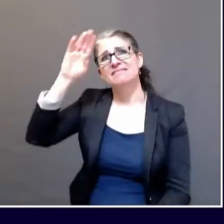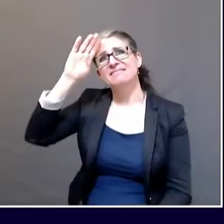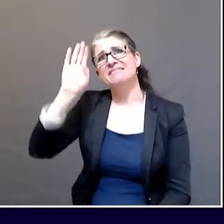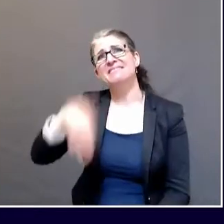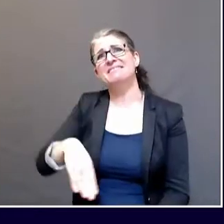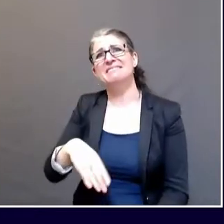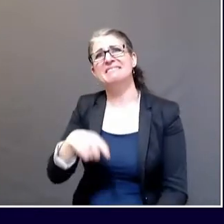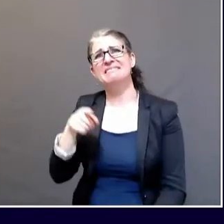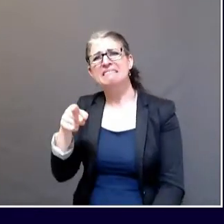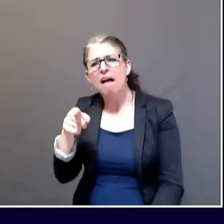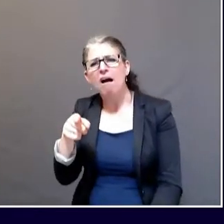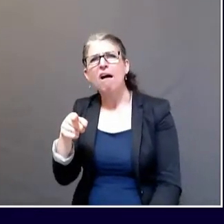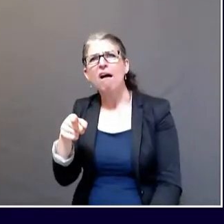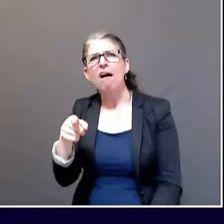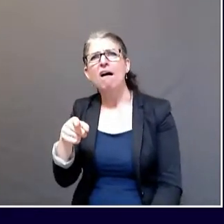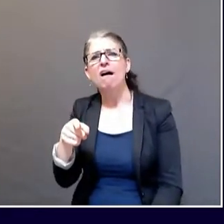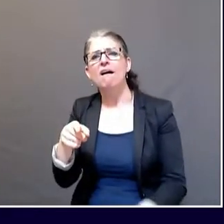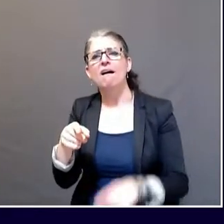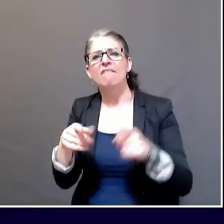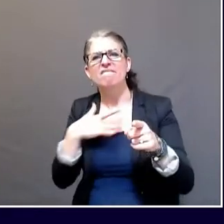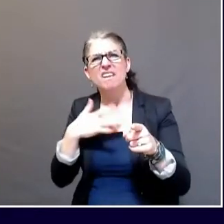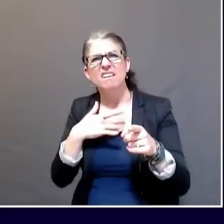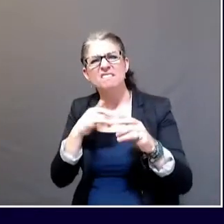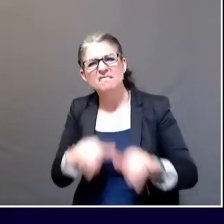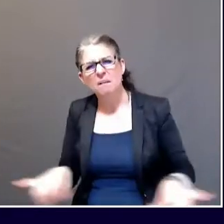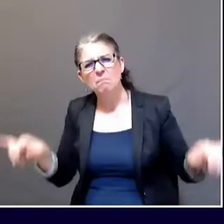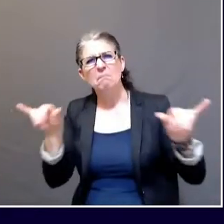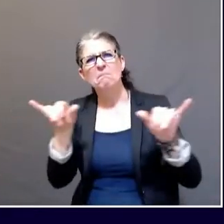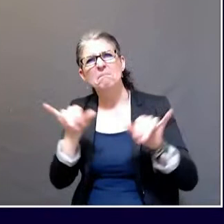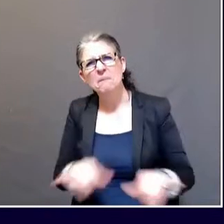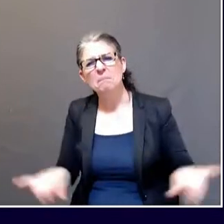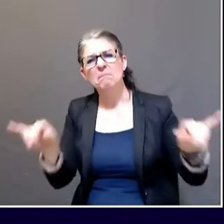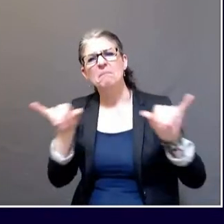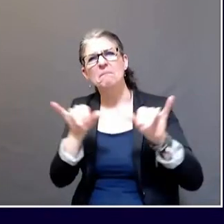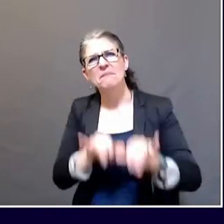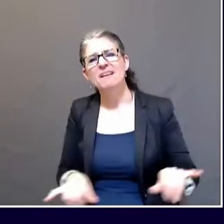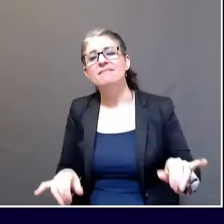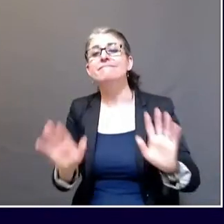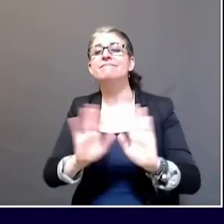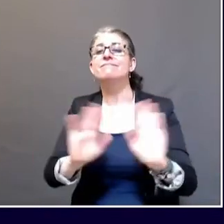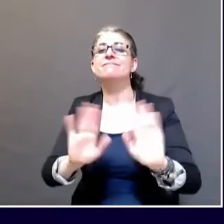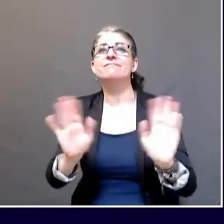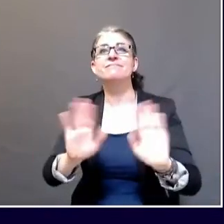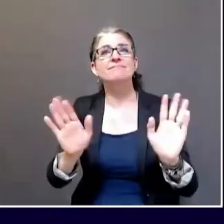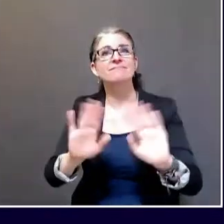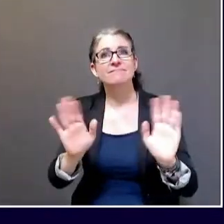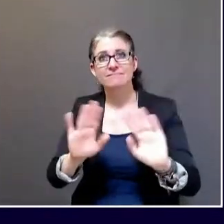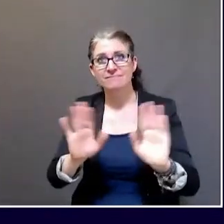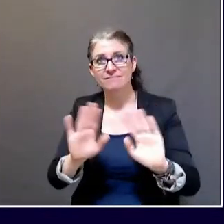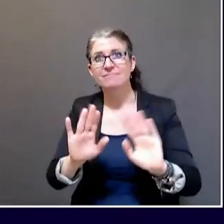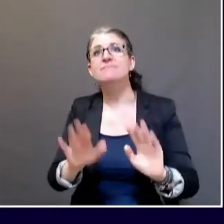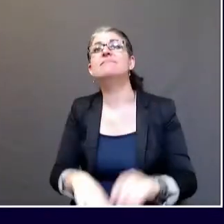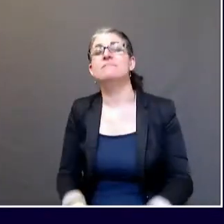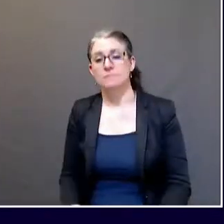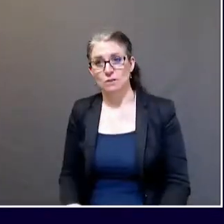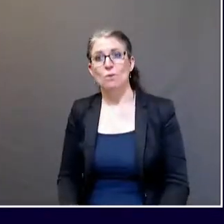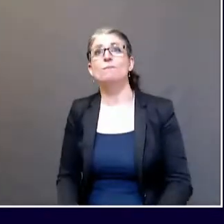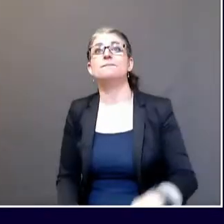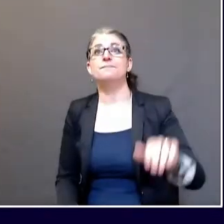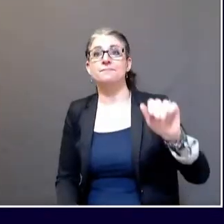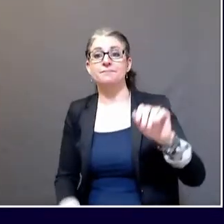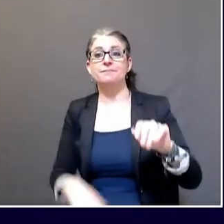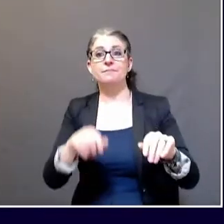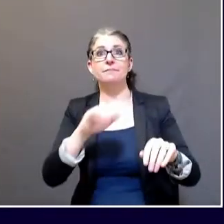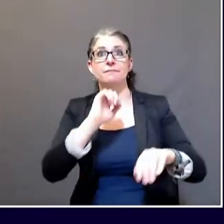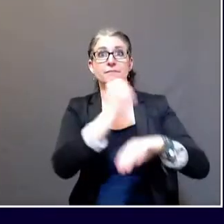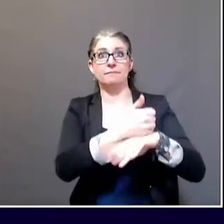in parallel. I want to be planning for site A as well as site B in case site A falls through. I want to have, if we're